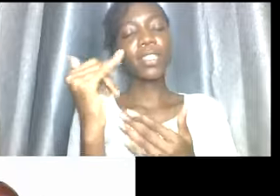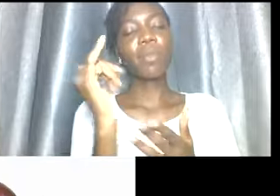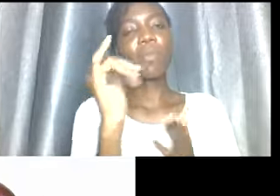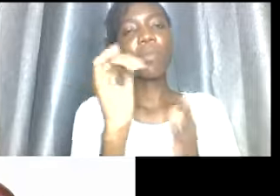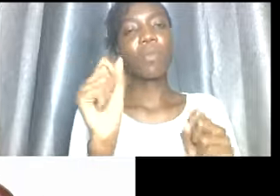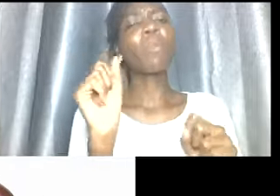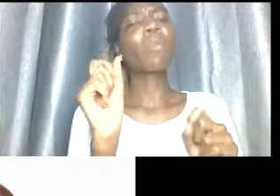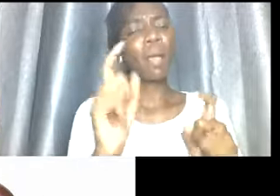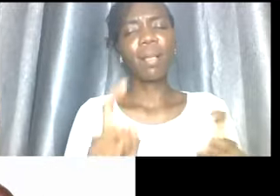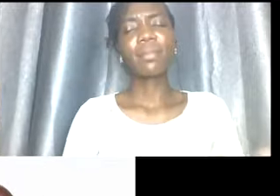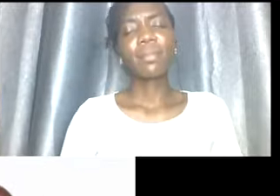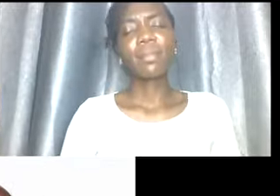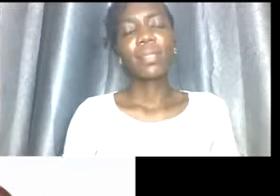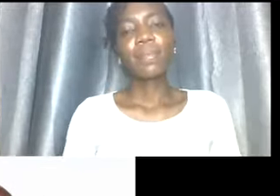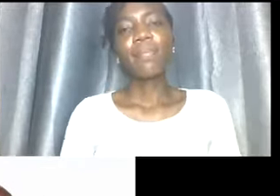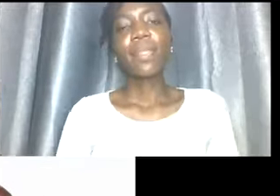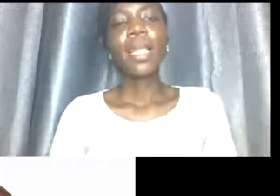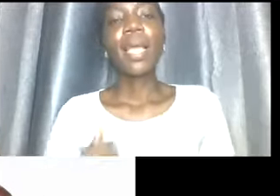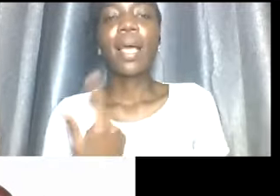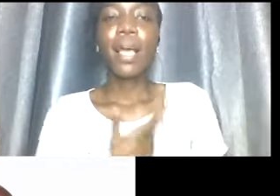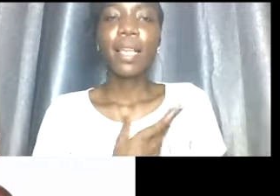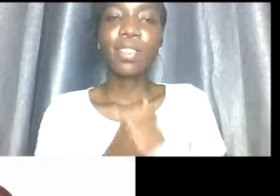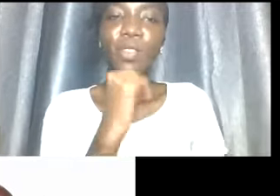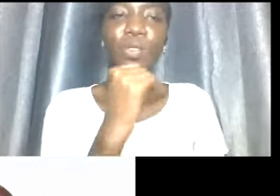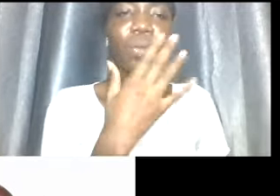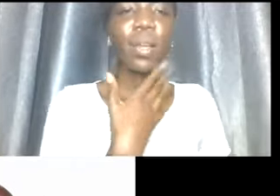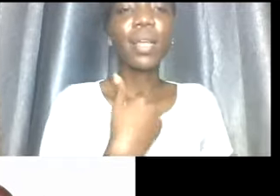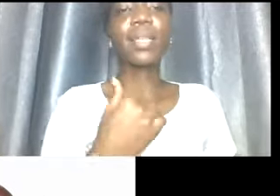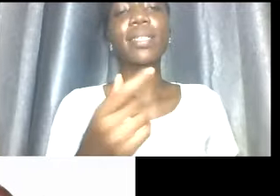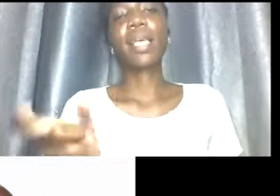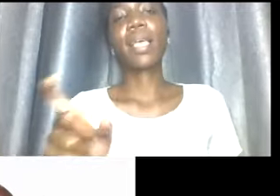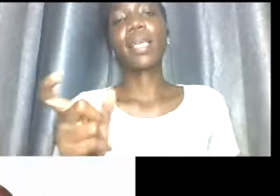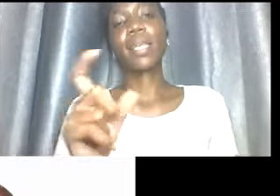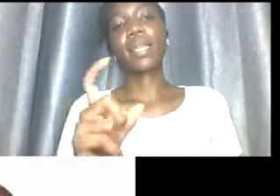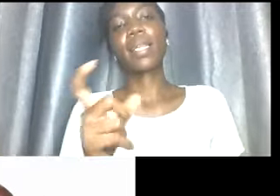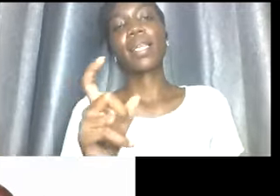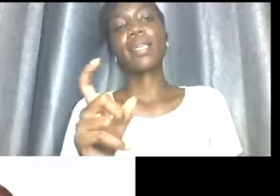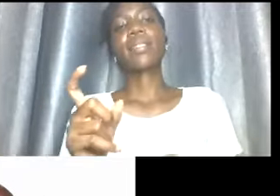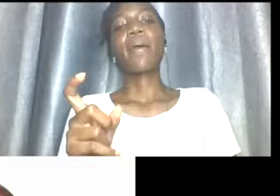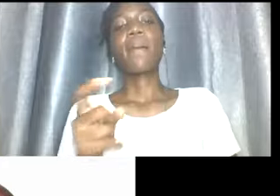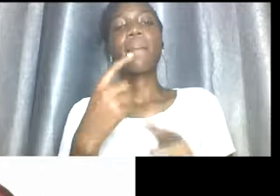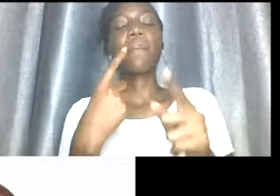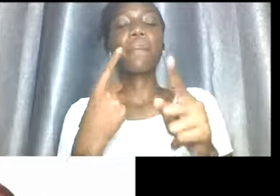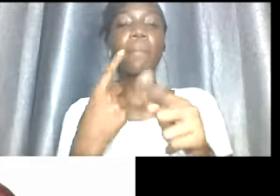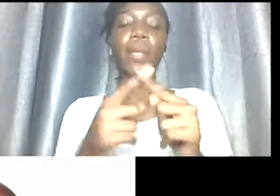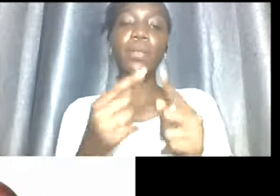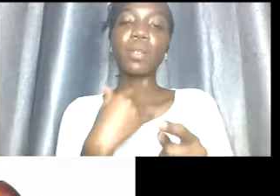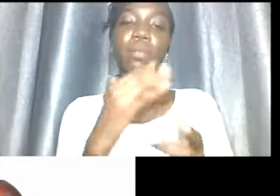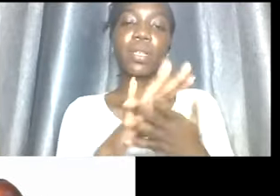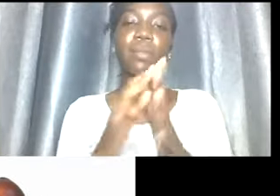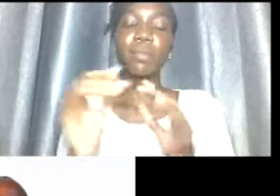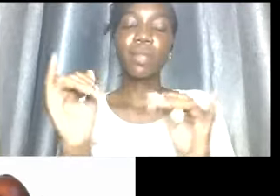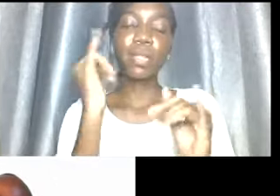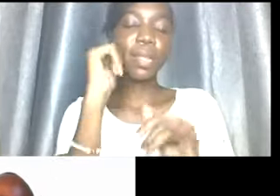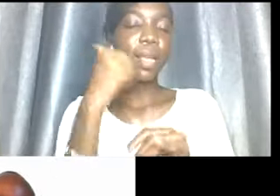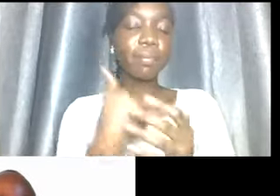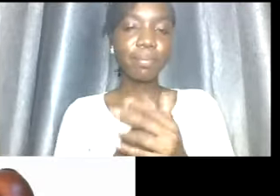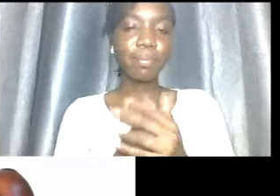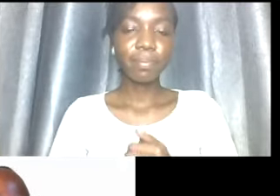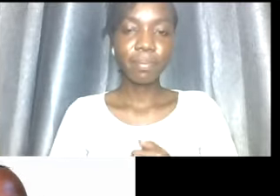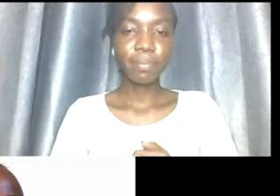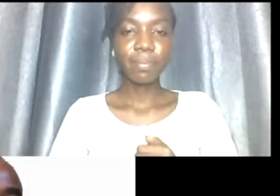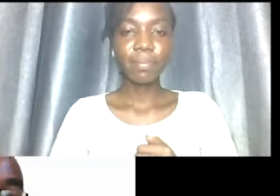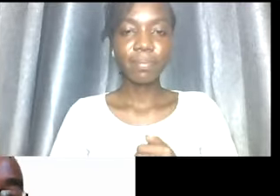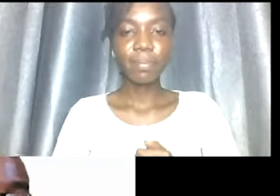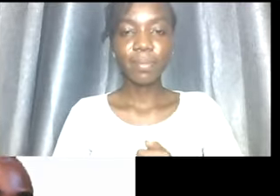We don't want to increase costs in as much as we want to be nice to the employees. That definitely